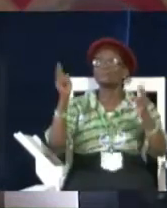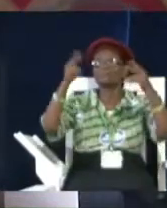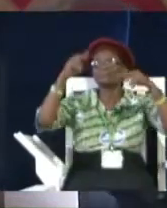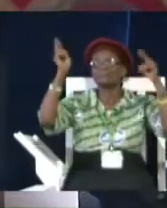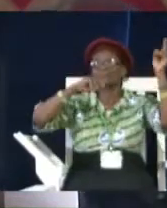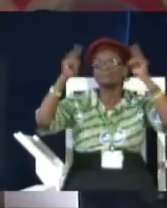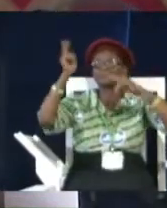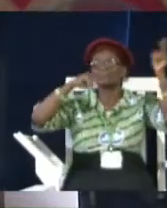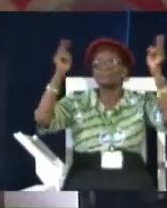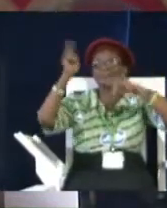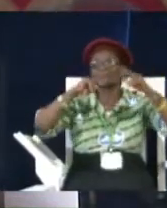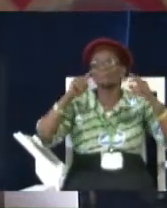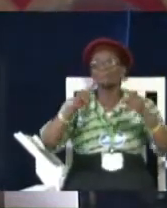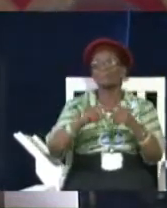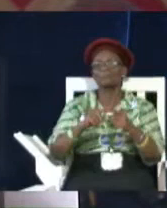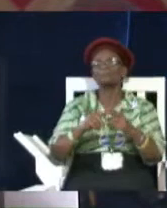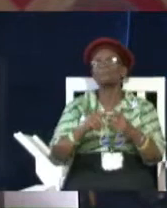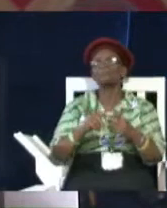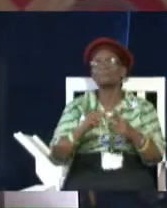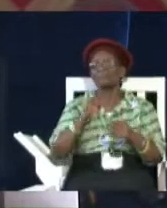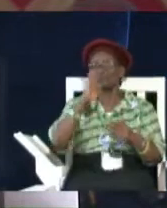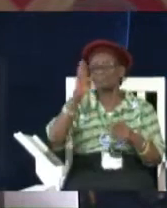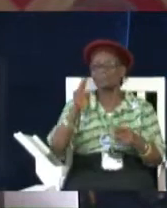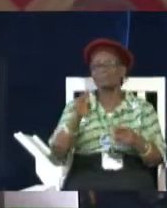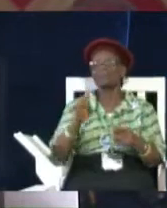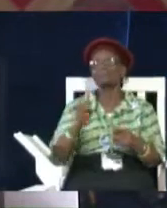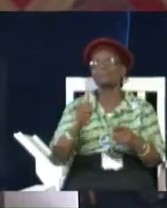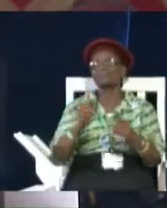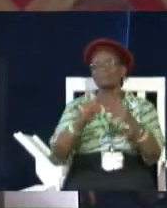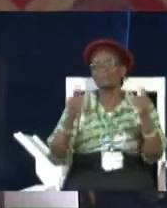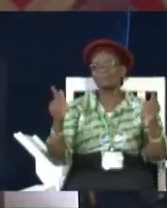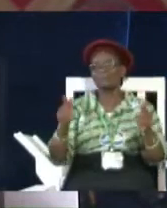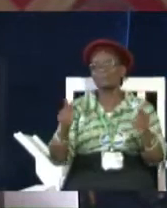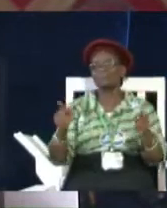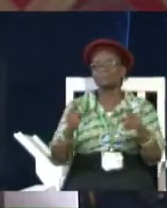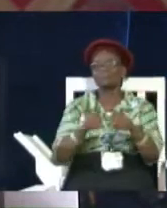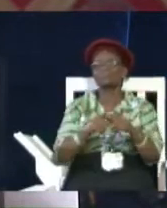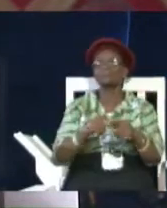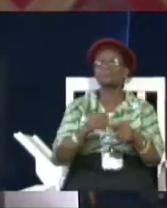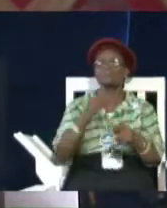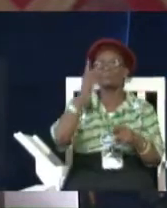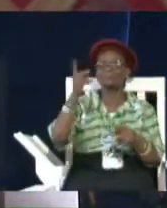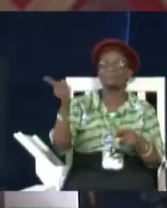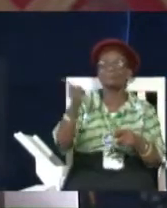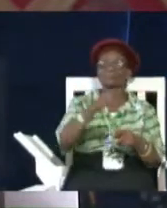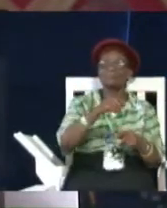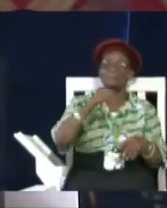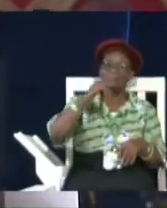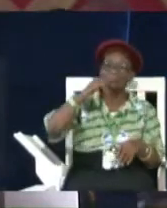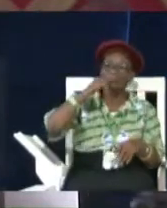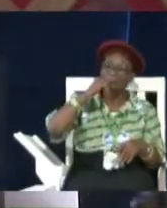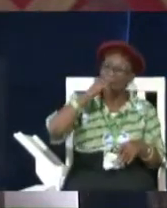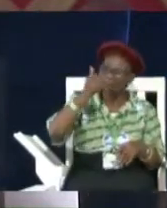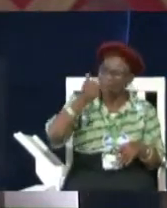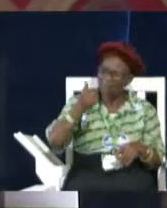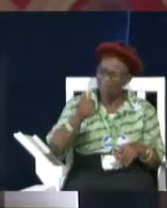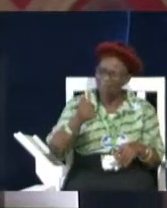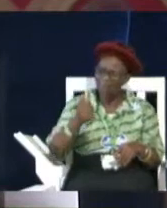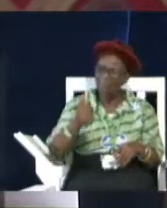tomorrow. The altar is open now. Come if you want to.